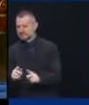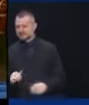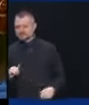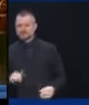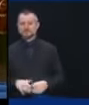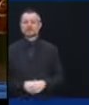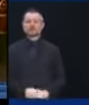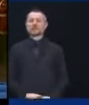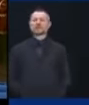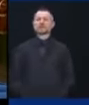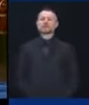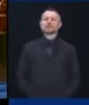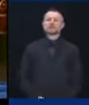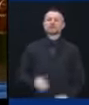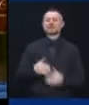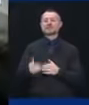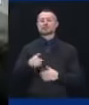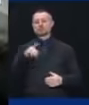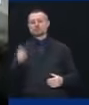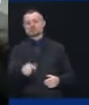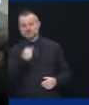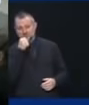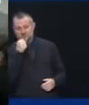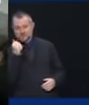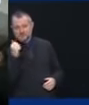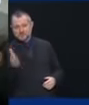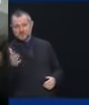Okay. Next question, please, operator.